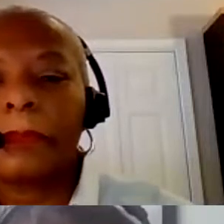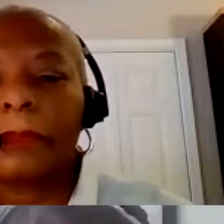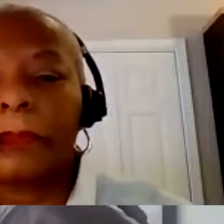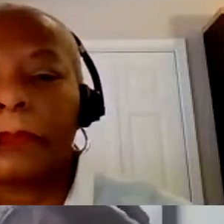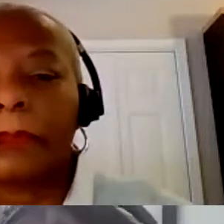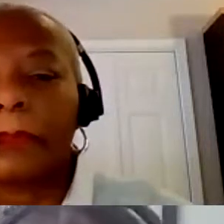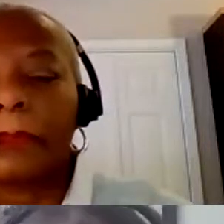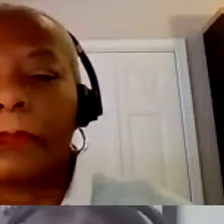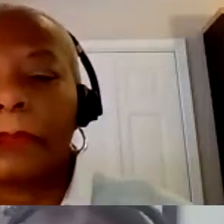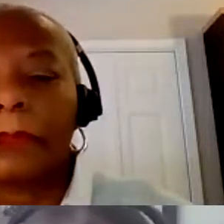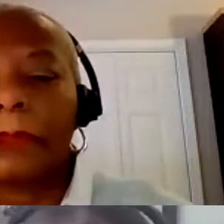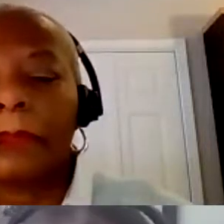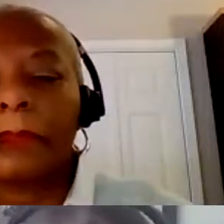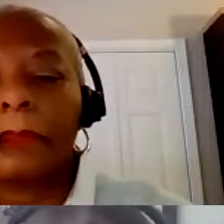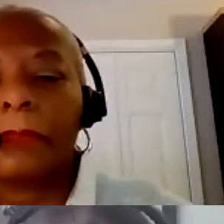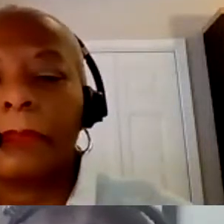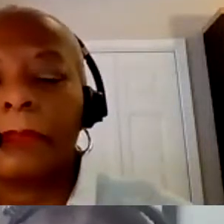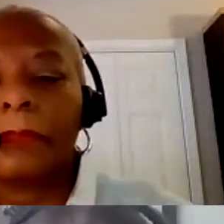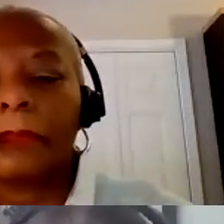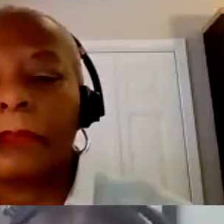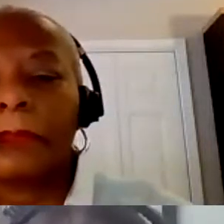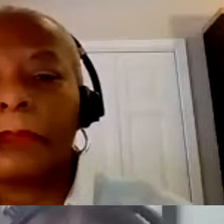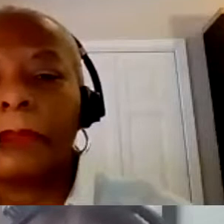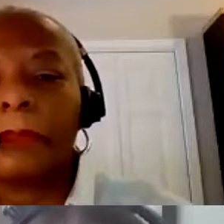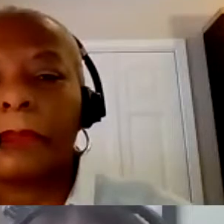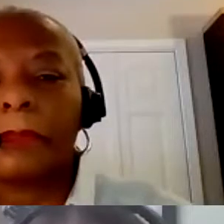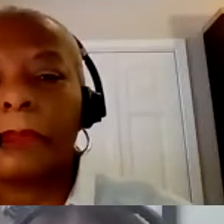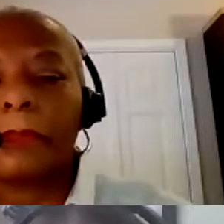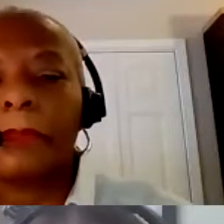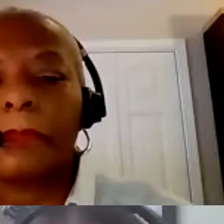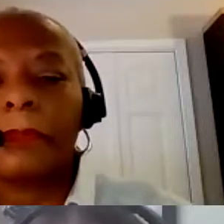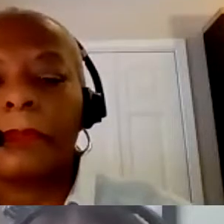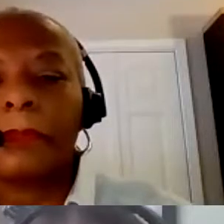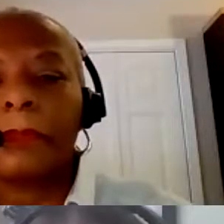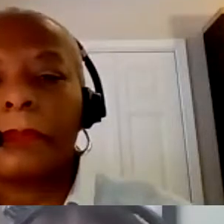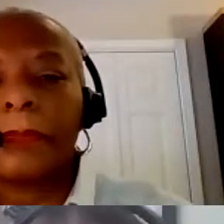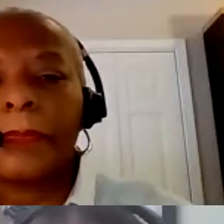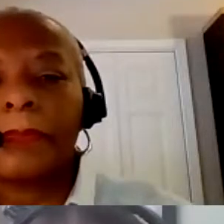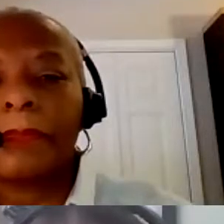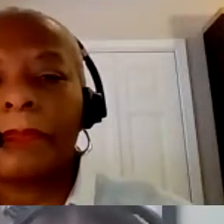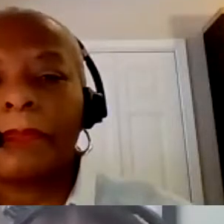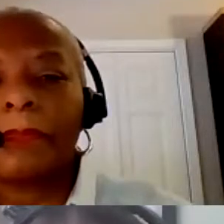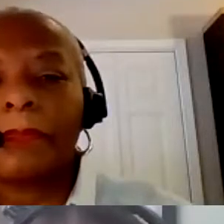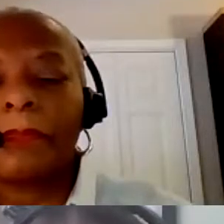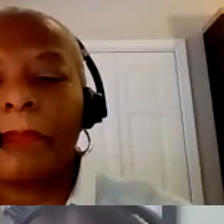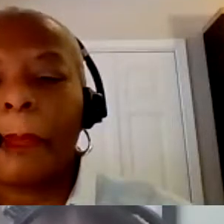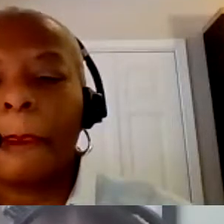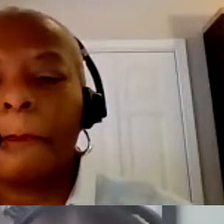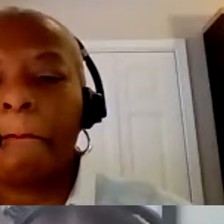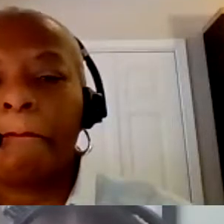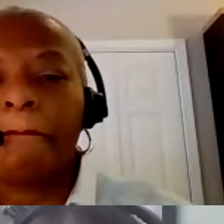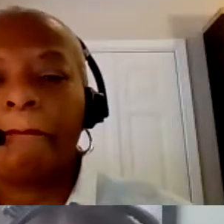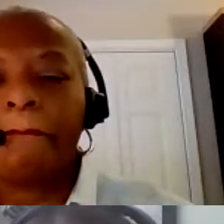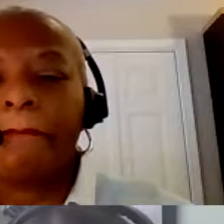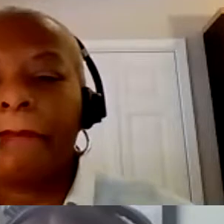funding. You might fail the first time, but second time, third time, but still continue. The more you try, the better you become in understanding